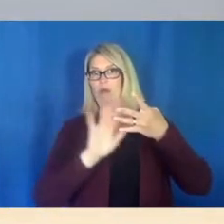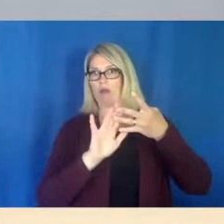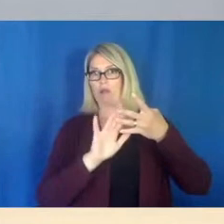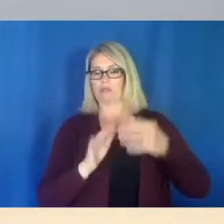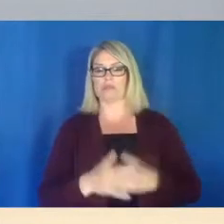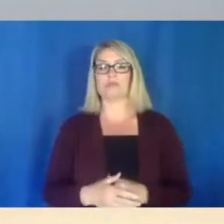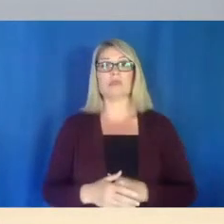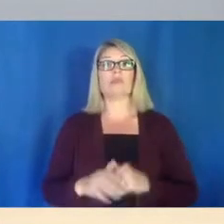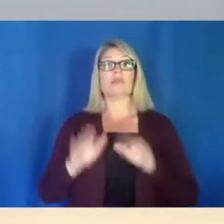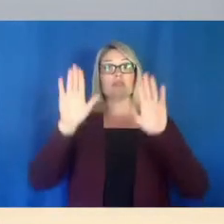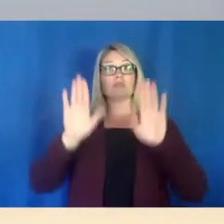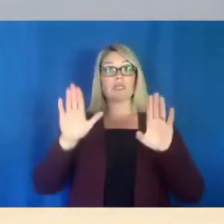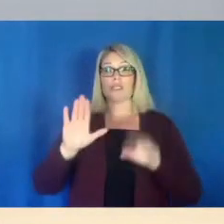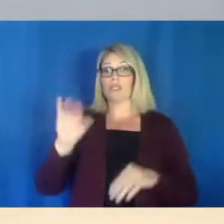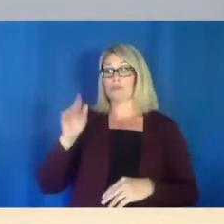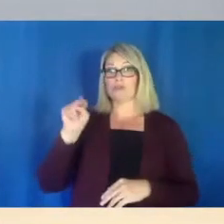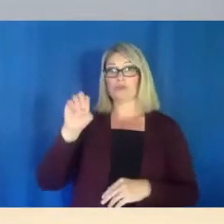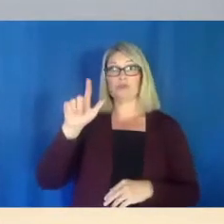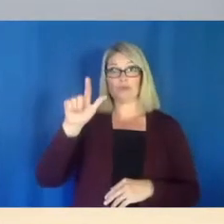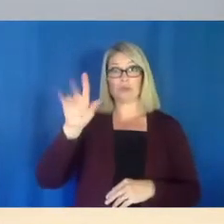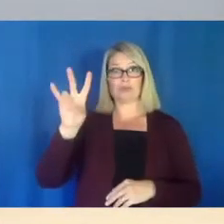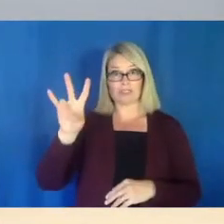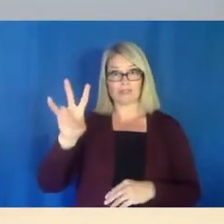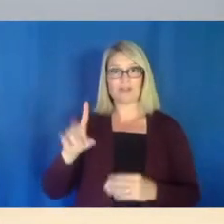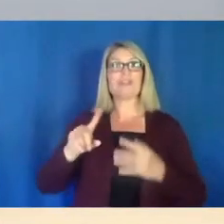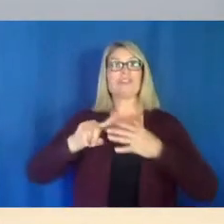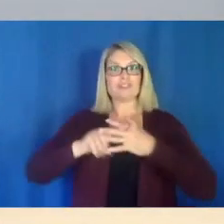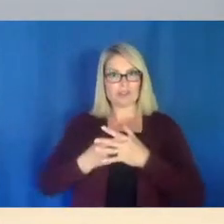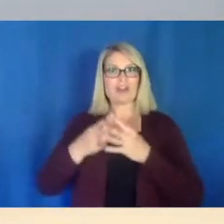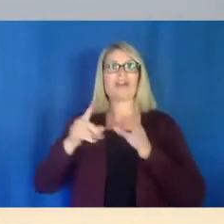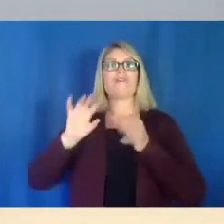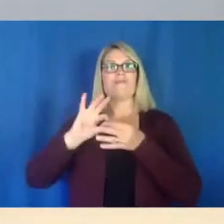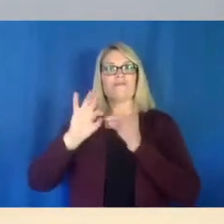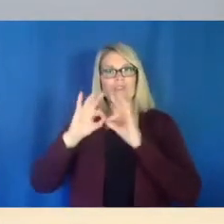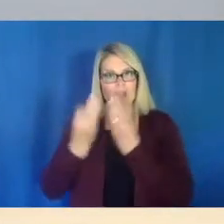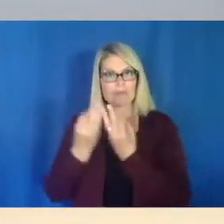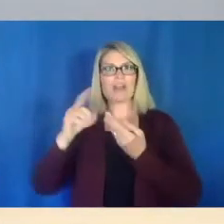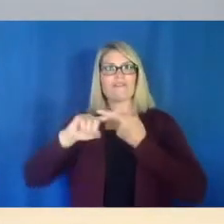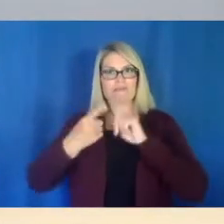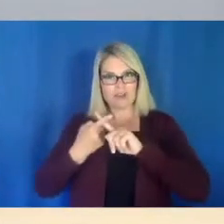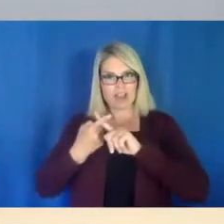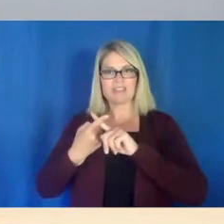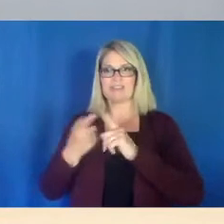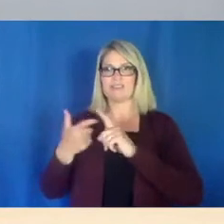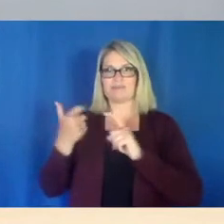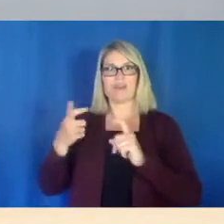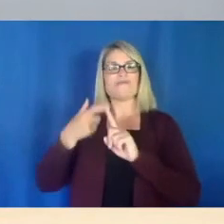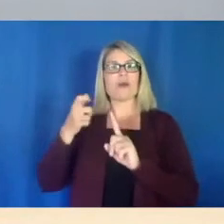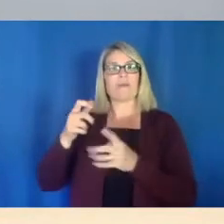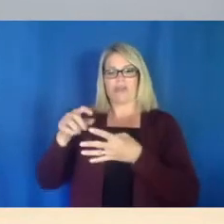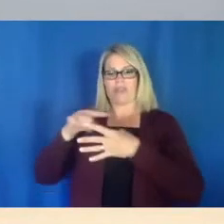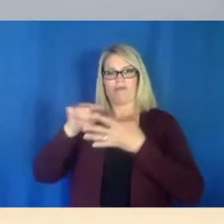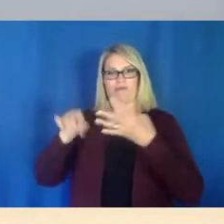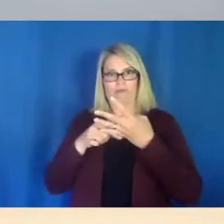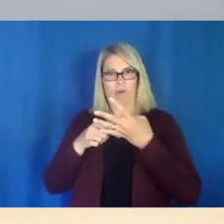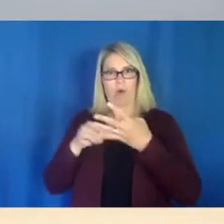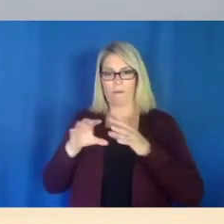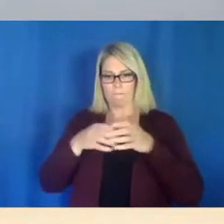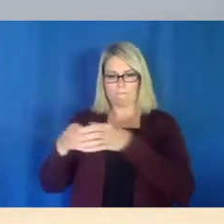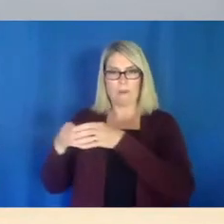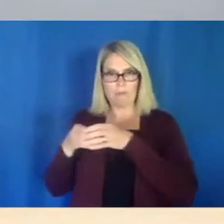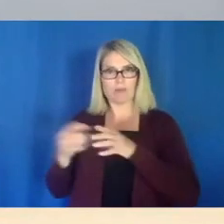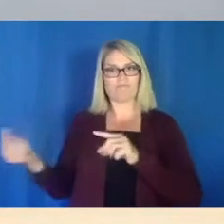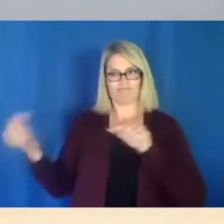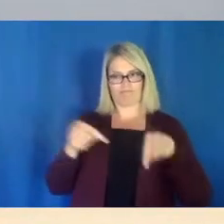June 27th, we began welcoming friends, families, and visitors from Atlantic Canada and the Magdalen Islands. On